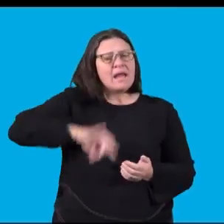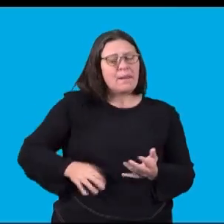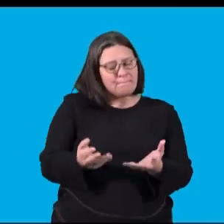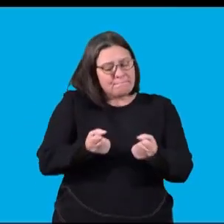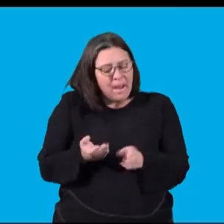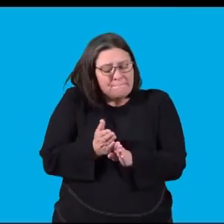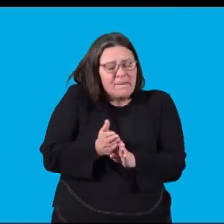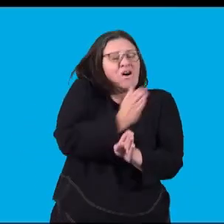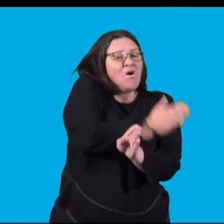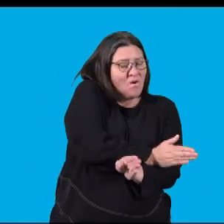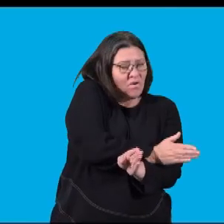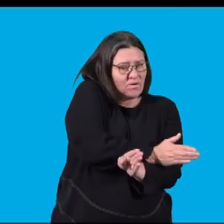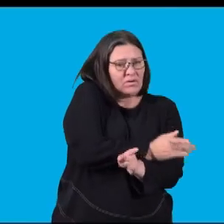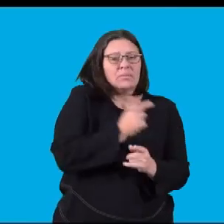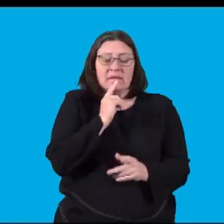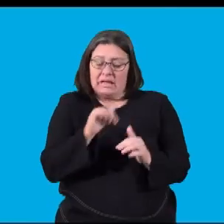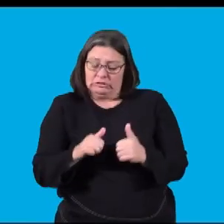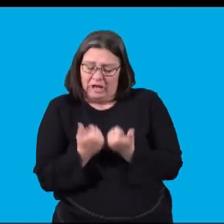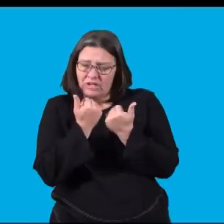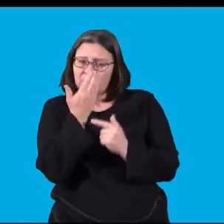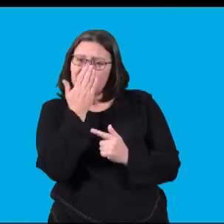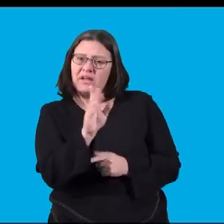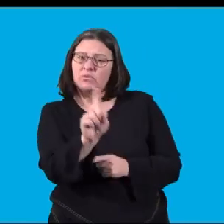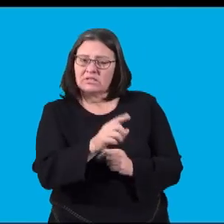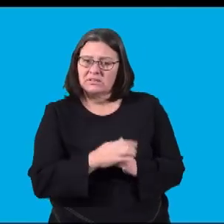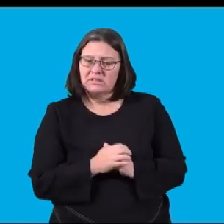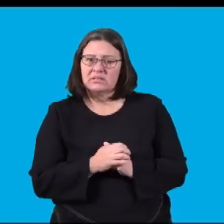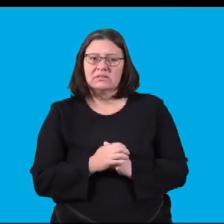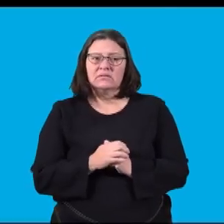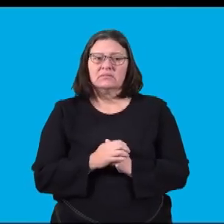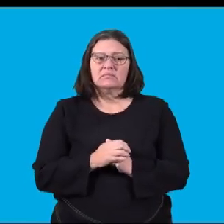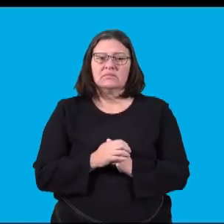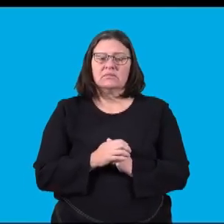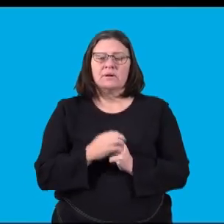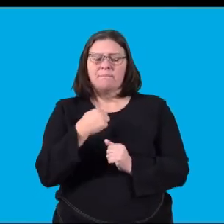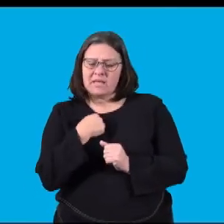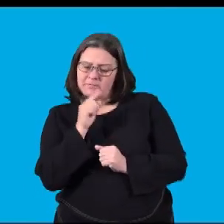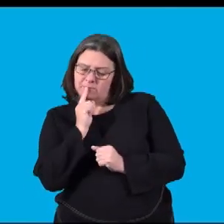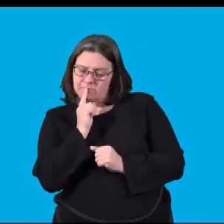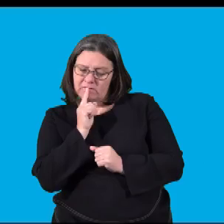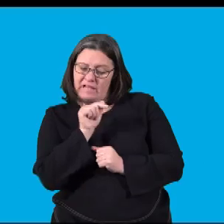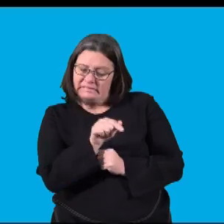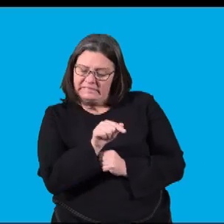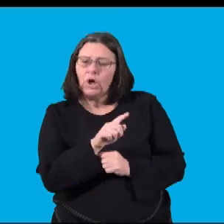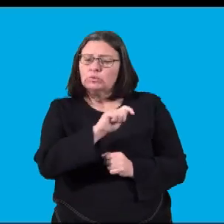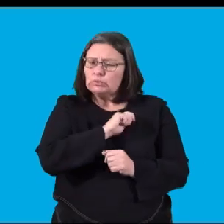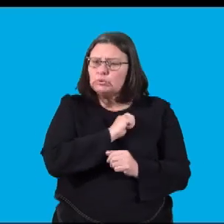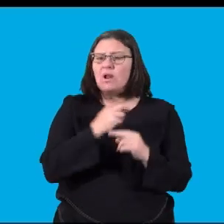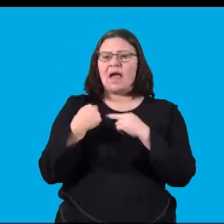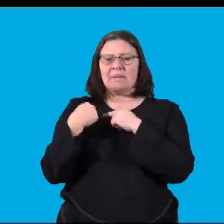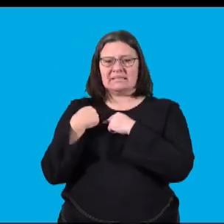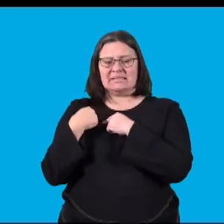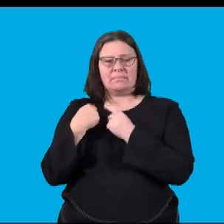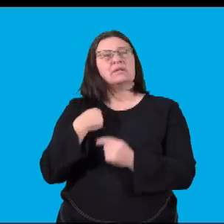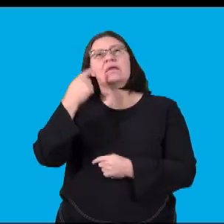advance, one of the challenges that you may face is inability to record it as a liability